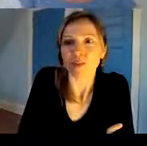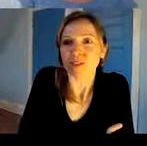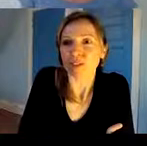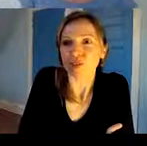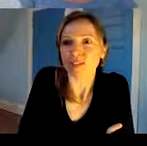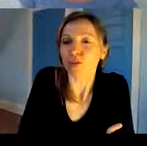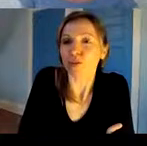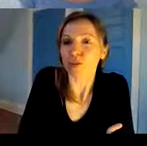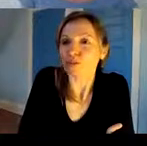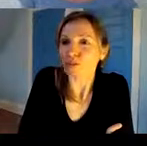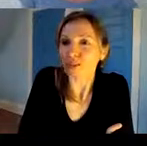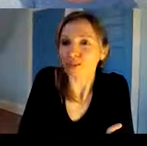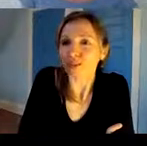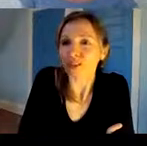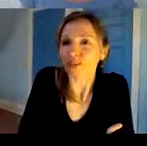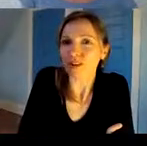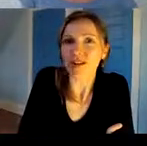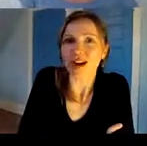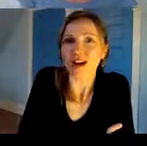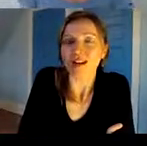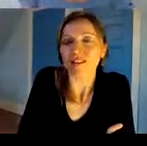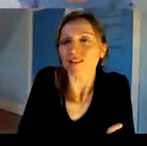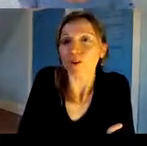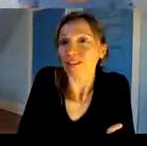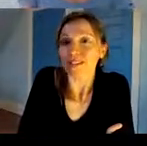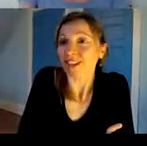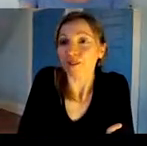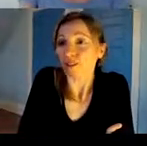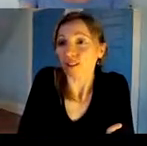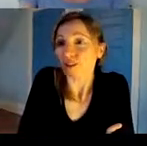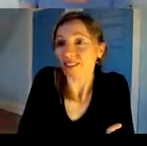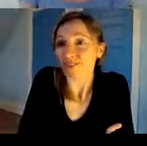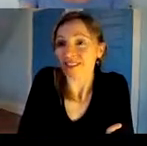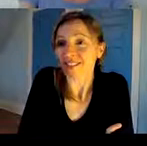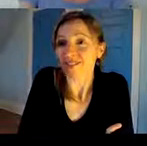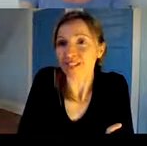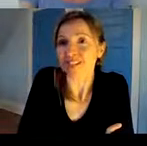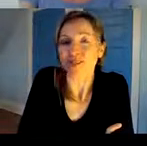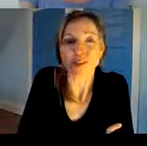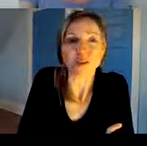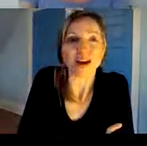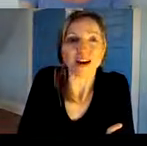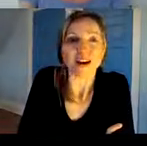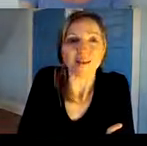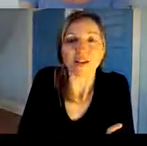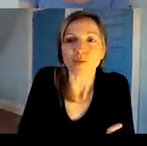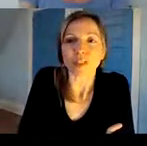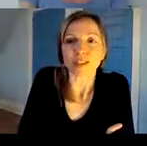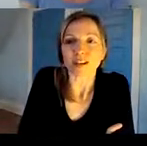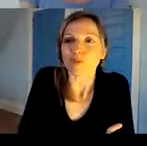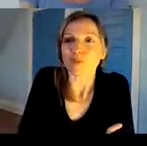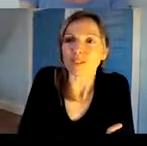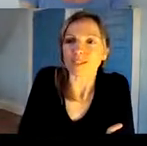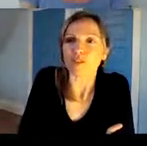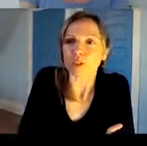saw someone put dog-strangled corner of Toronto that they were from. The whole city is covered in dog-strangling vine and other invasives. So, and I just want to